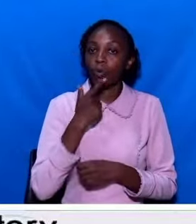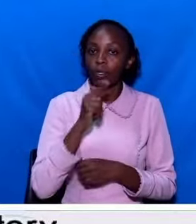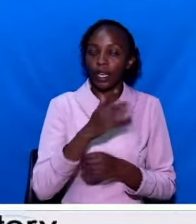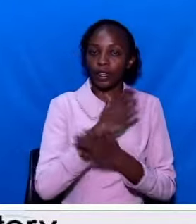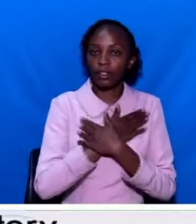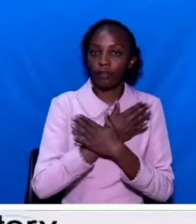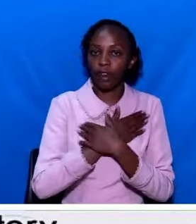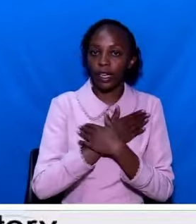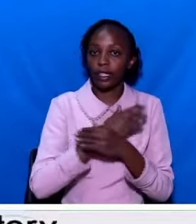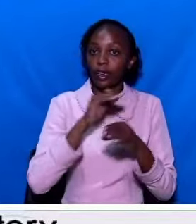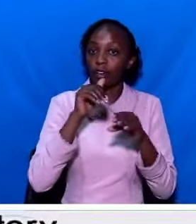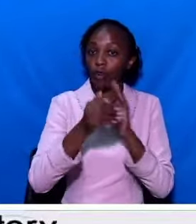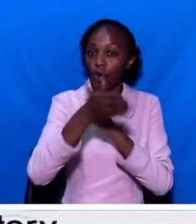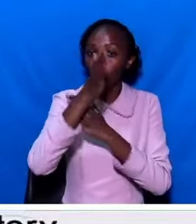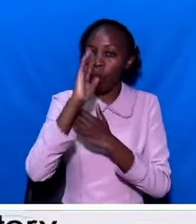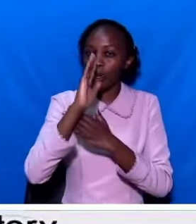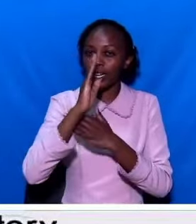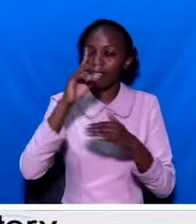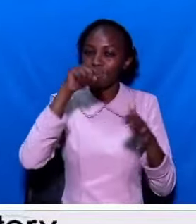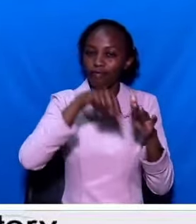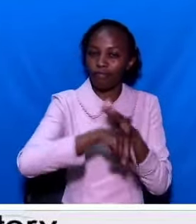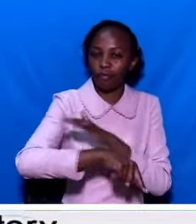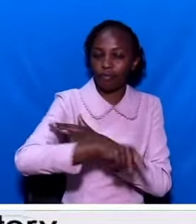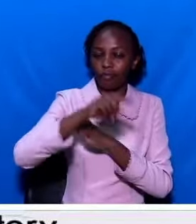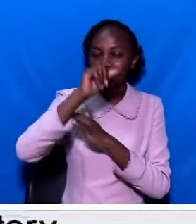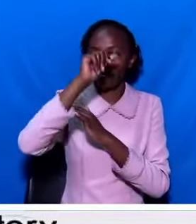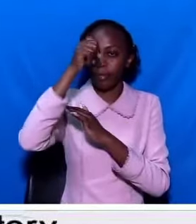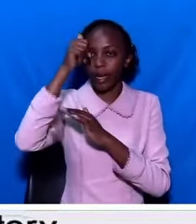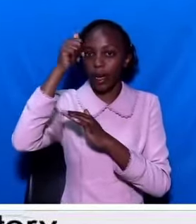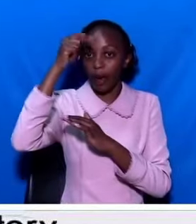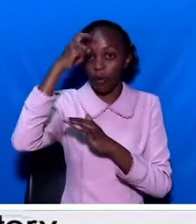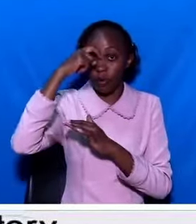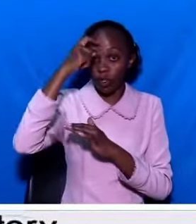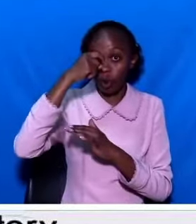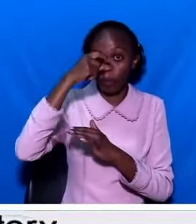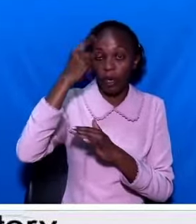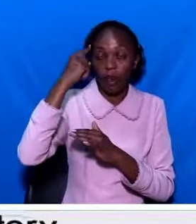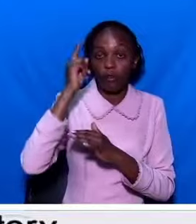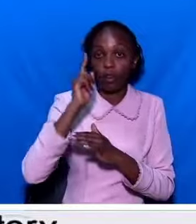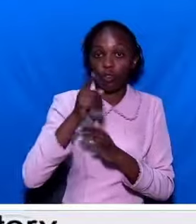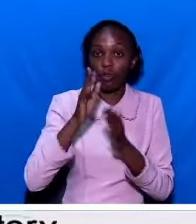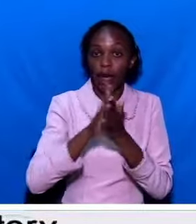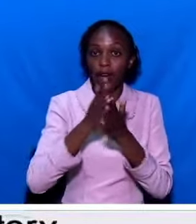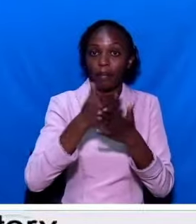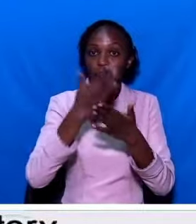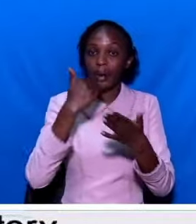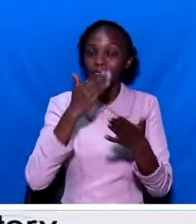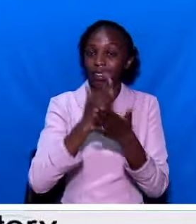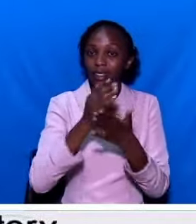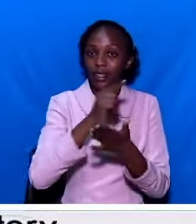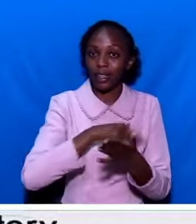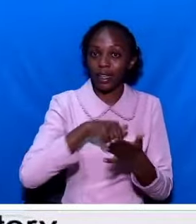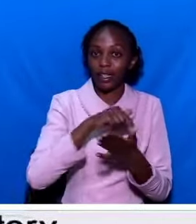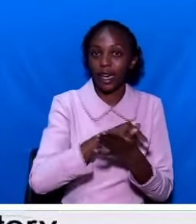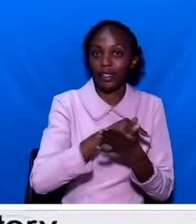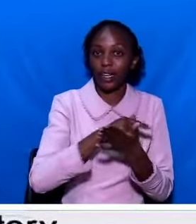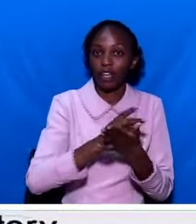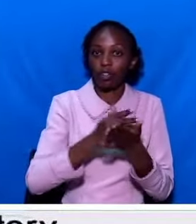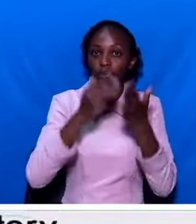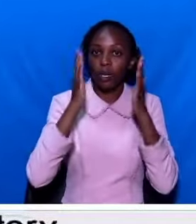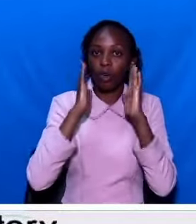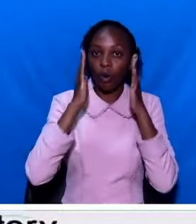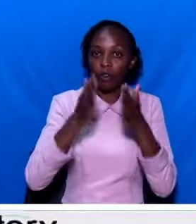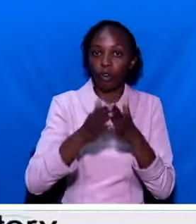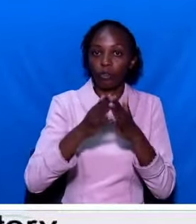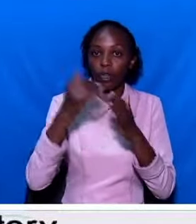God in his infinite wisdom foreknew and predestined us to be conformed to the image of his